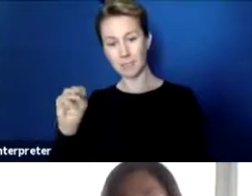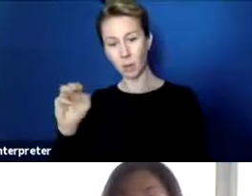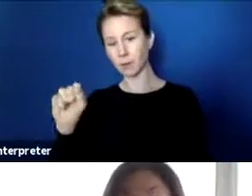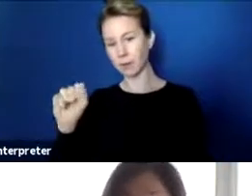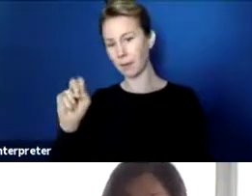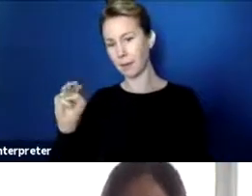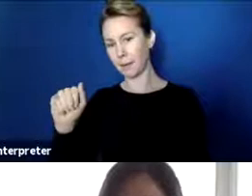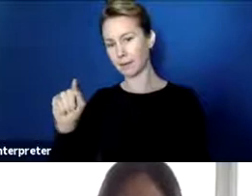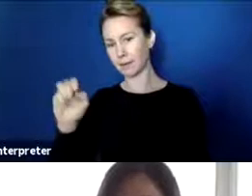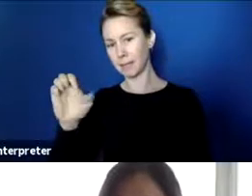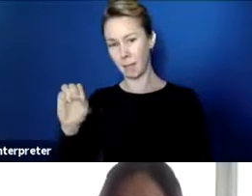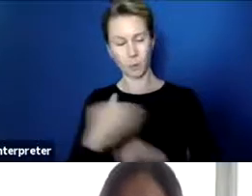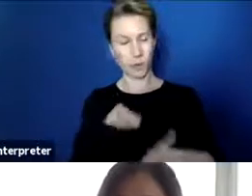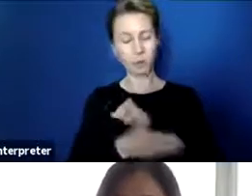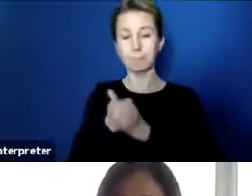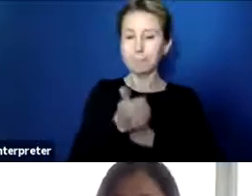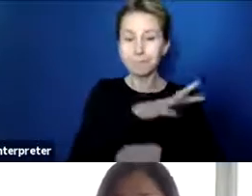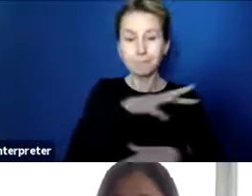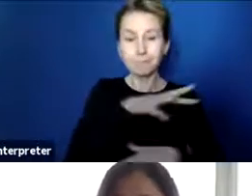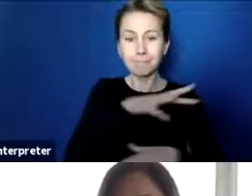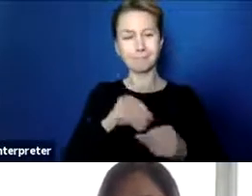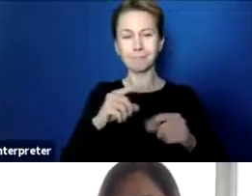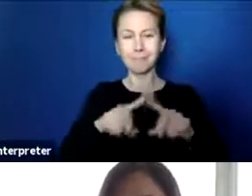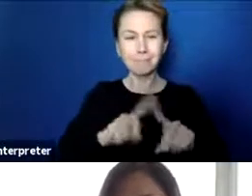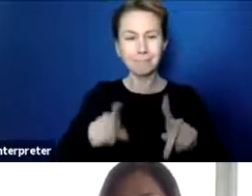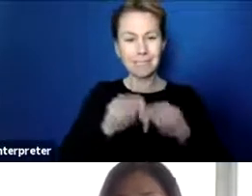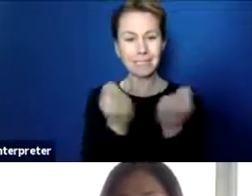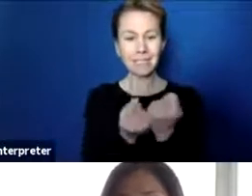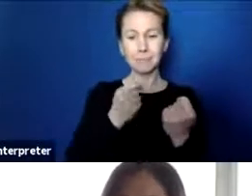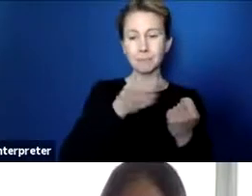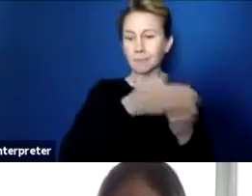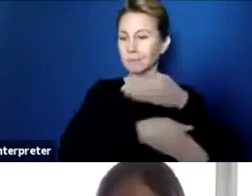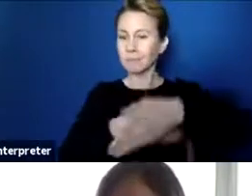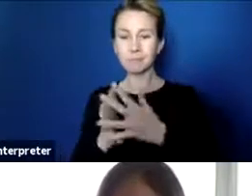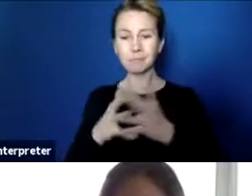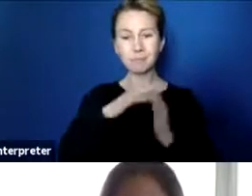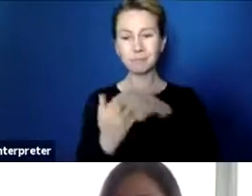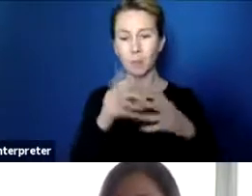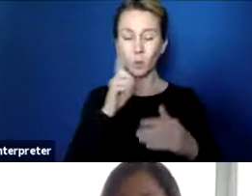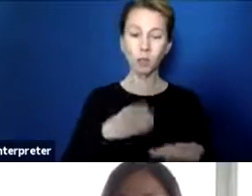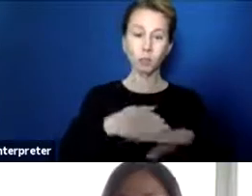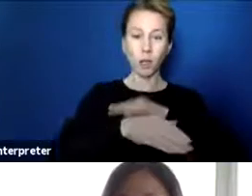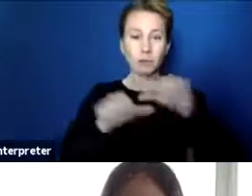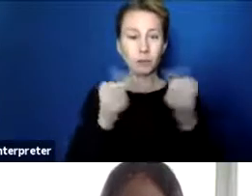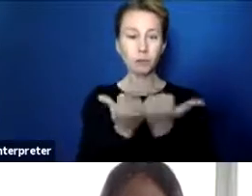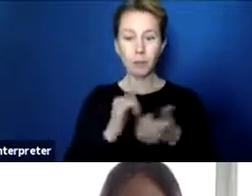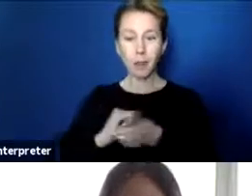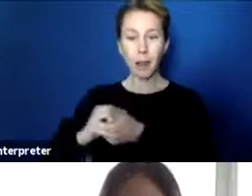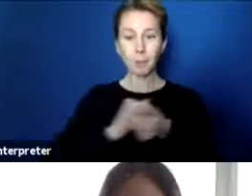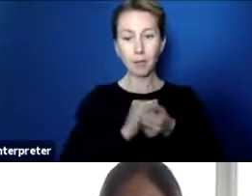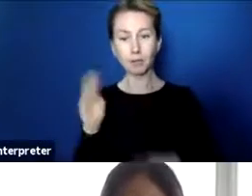right. As director, Shauna drives elder abuse prevention efforts in San Francisco, Santa Clara, and San Mateo